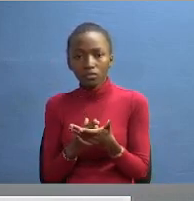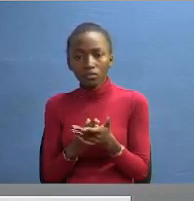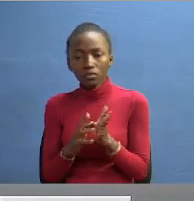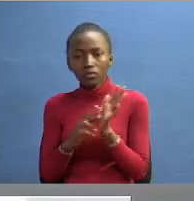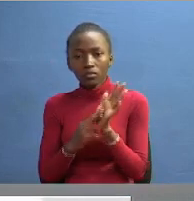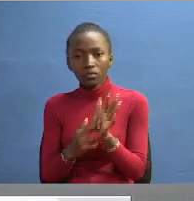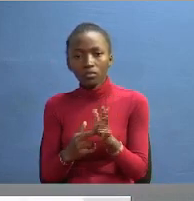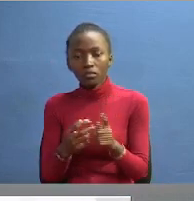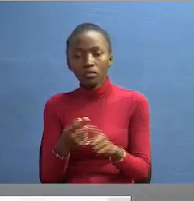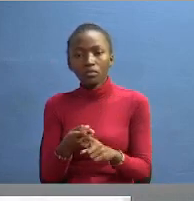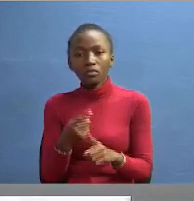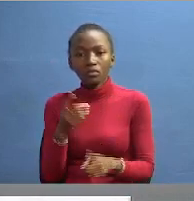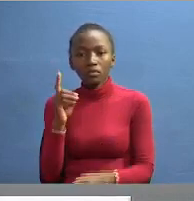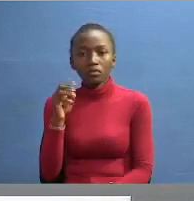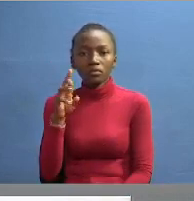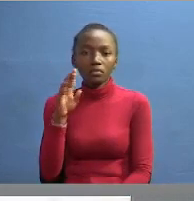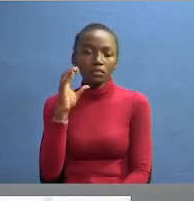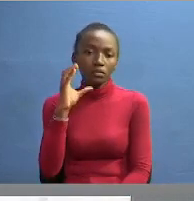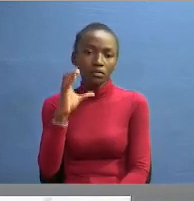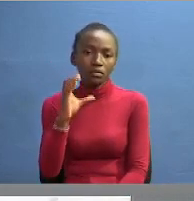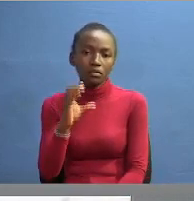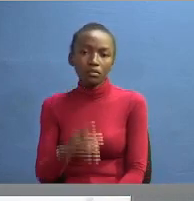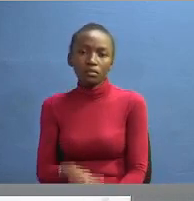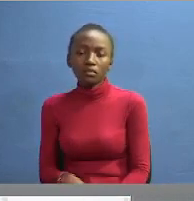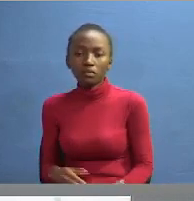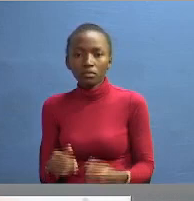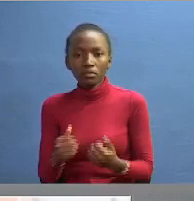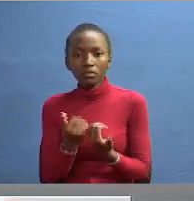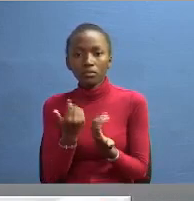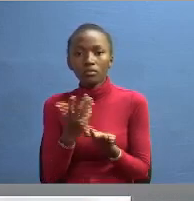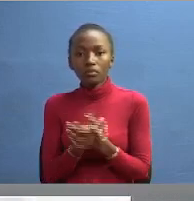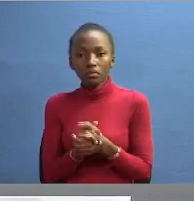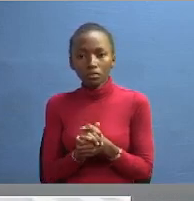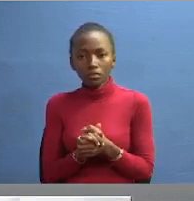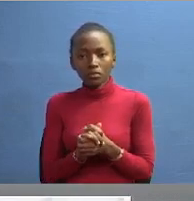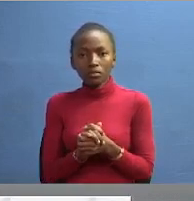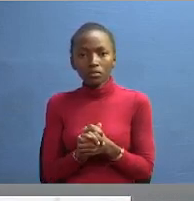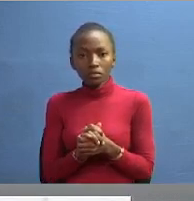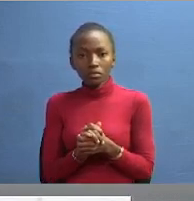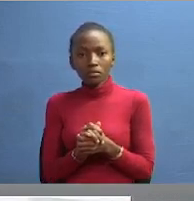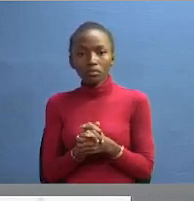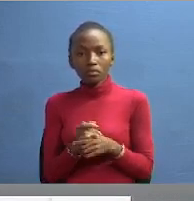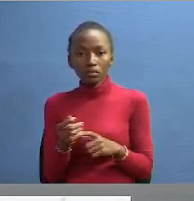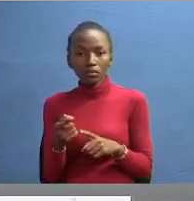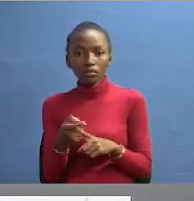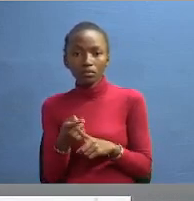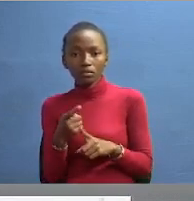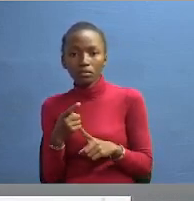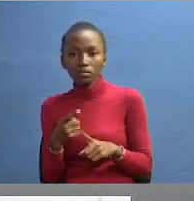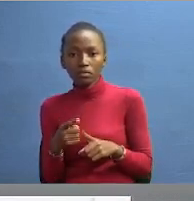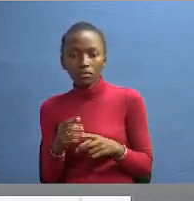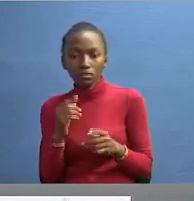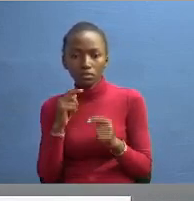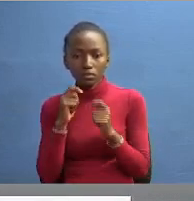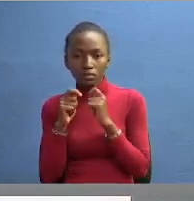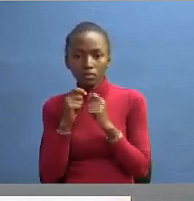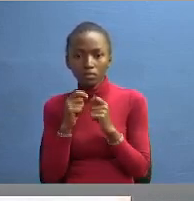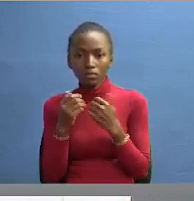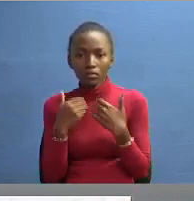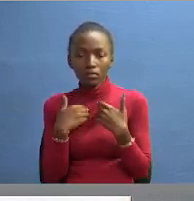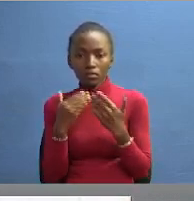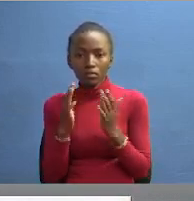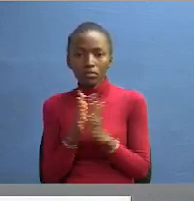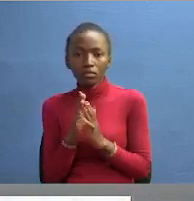And what stand out is just from a side interview that I was having with one of the citizens is that the issue